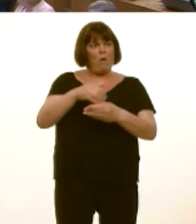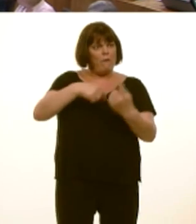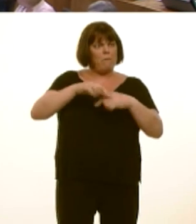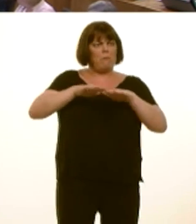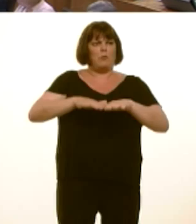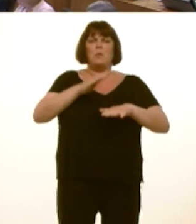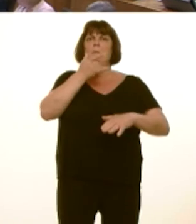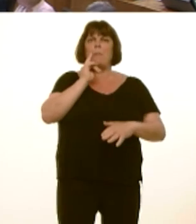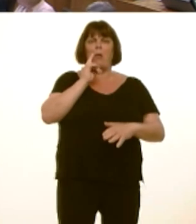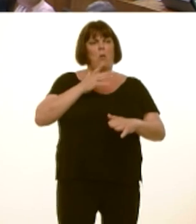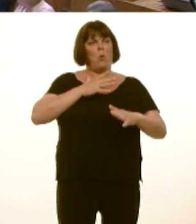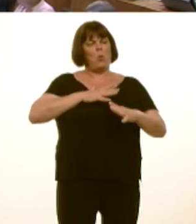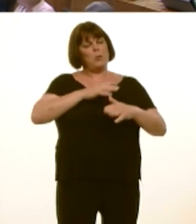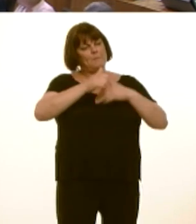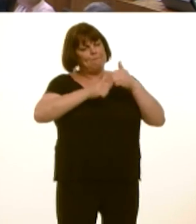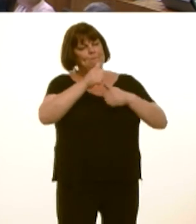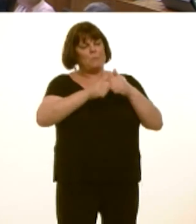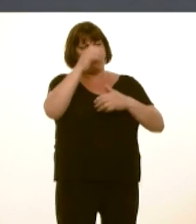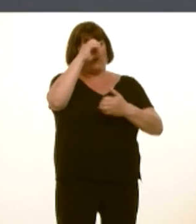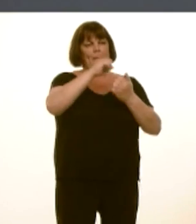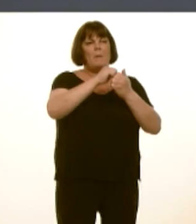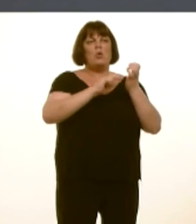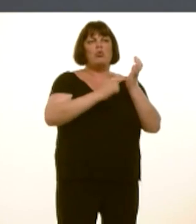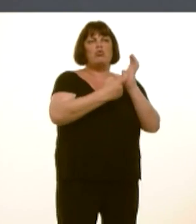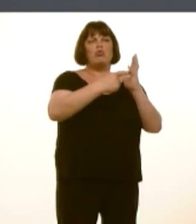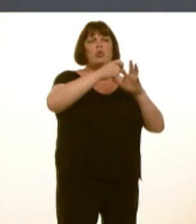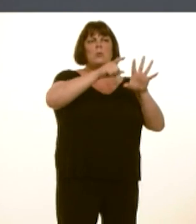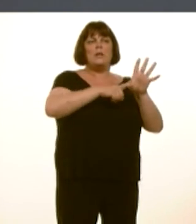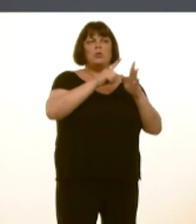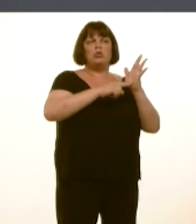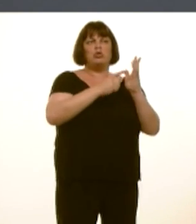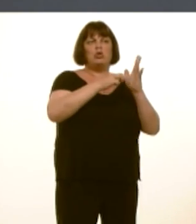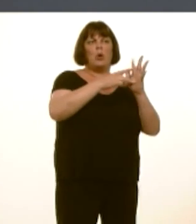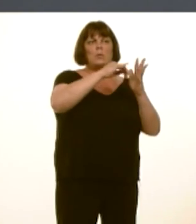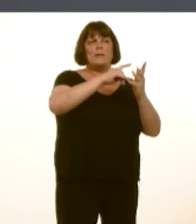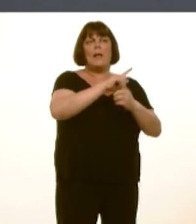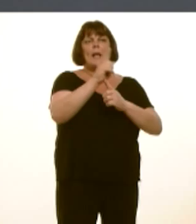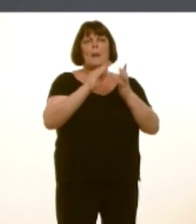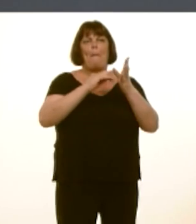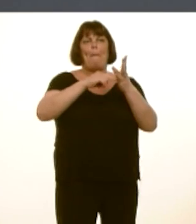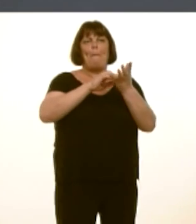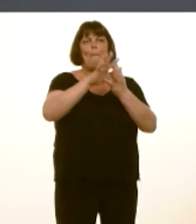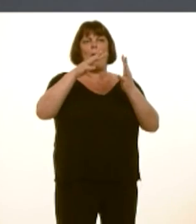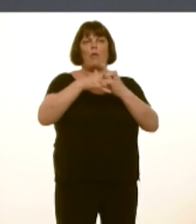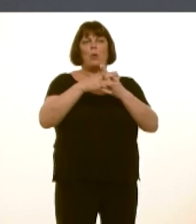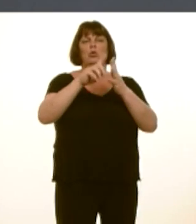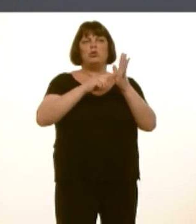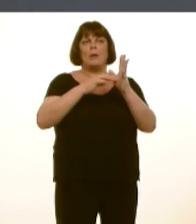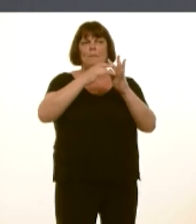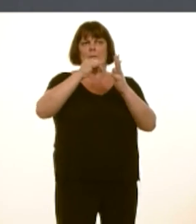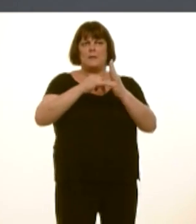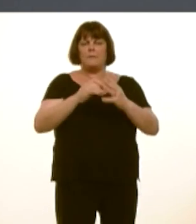to Trudy Jones and Matthew James. Those lucky enough to return home have been left